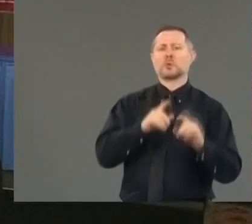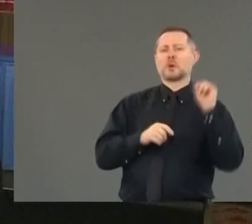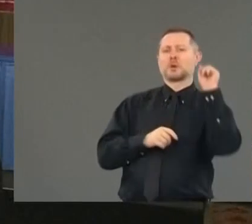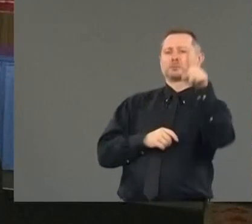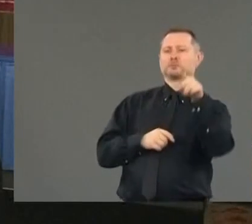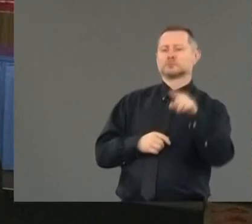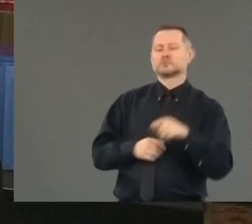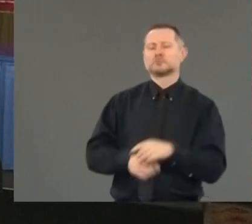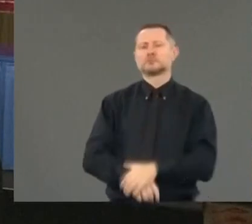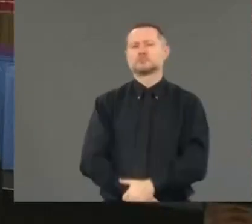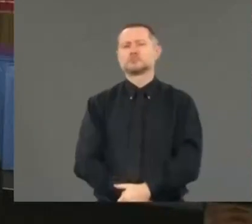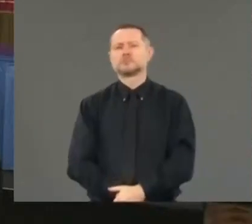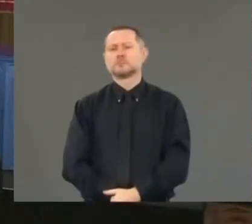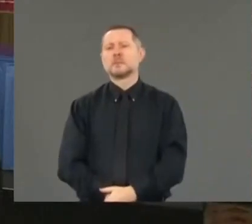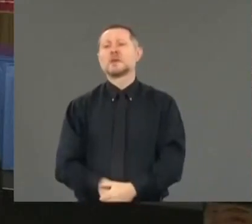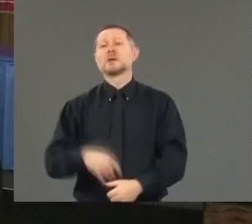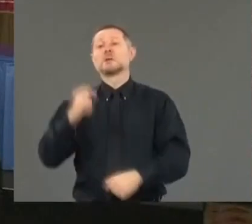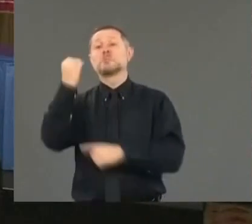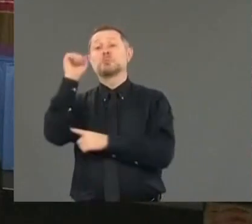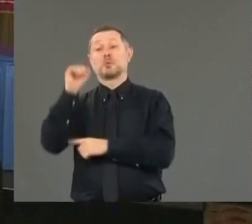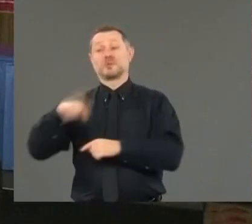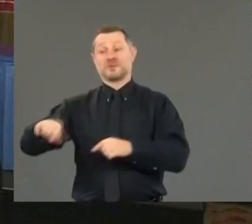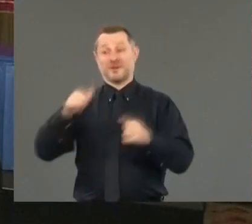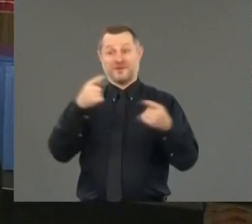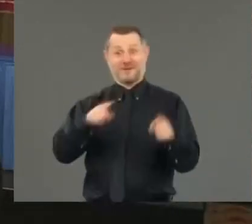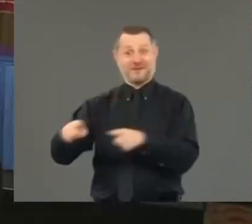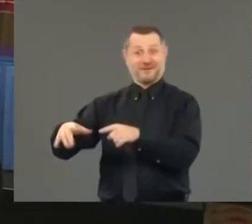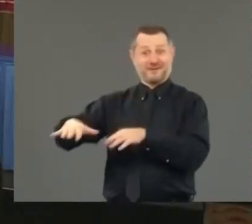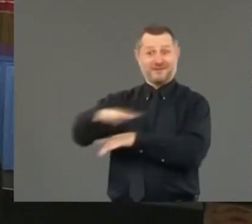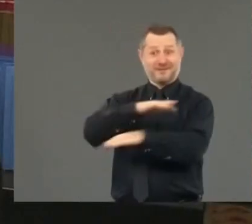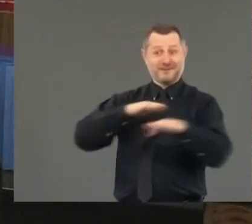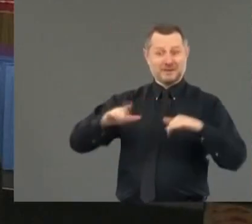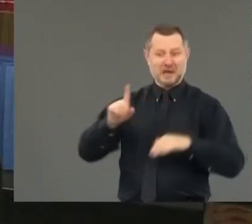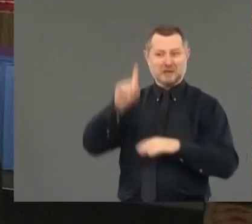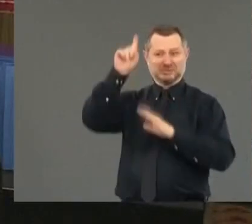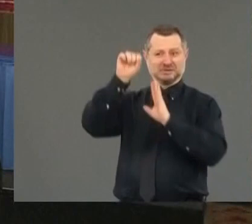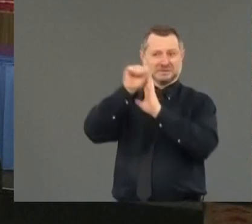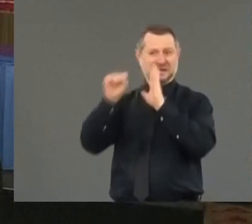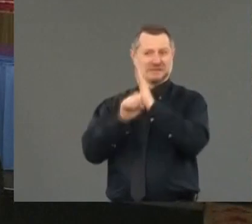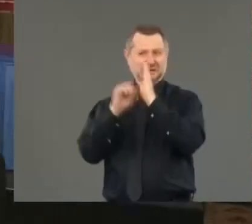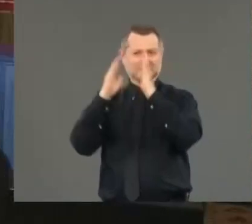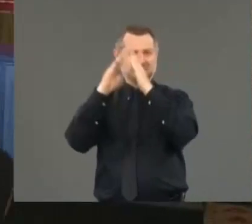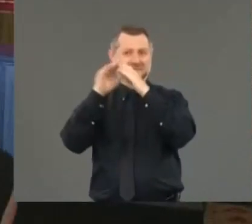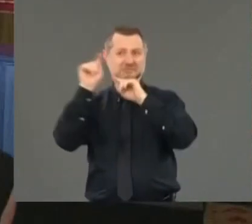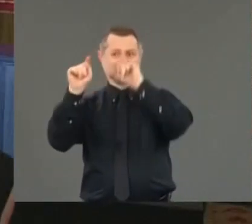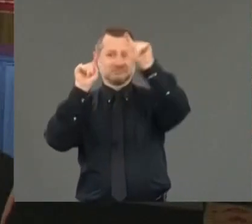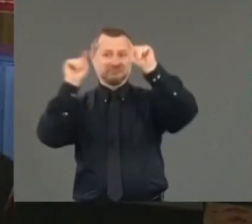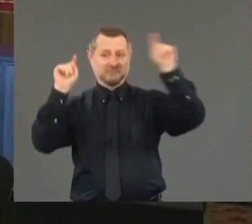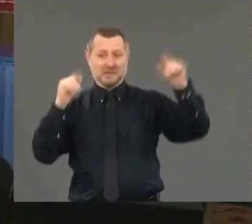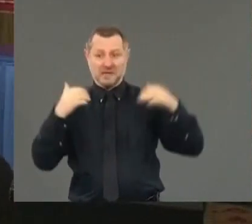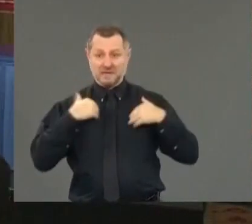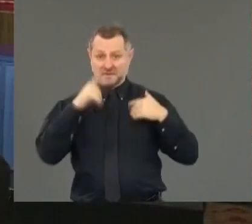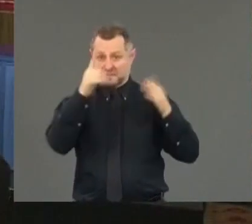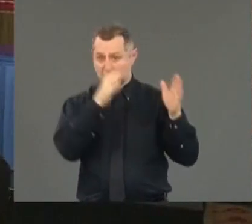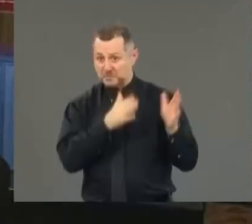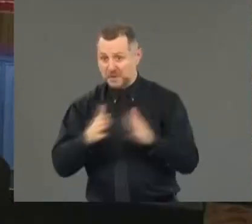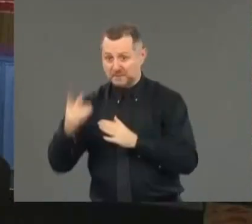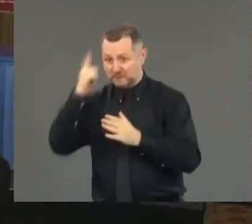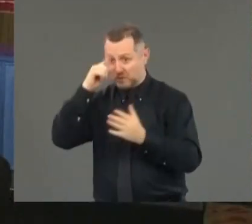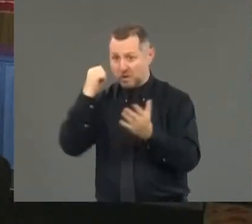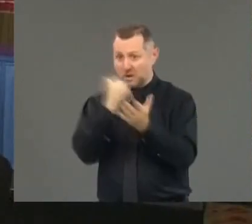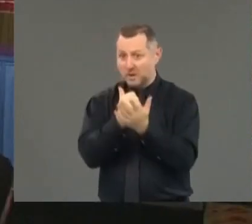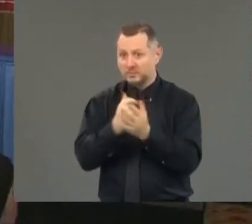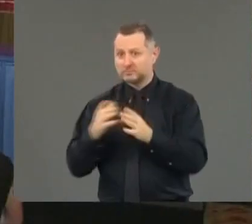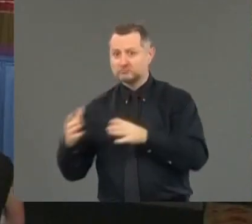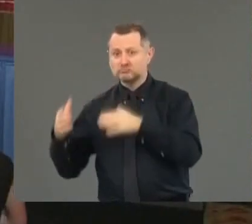About the protests that have gone on across the cities upstate. And do you have plans to assist with state police